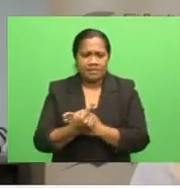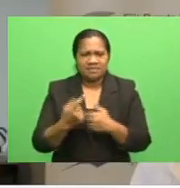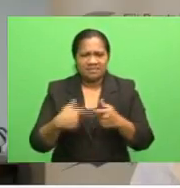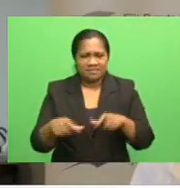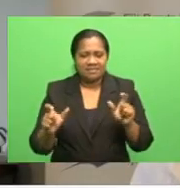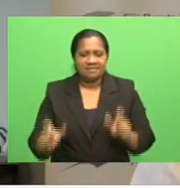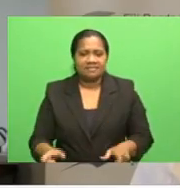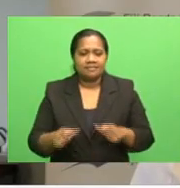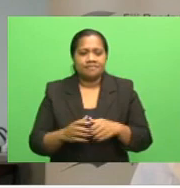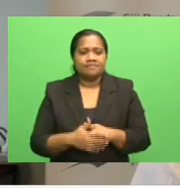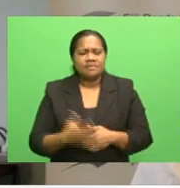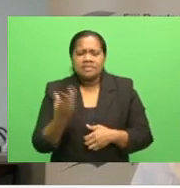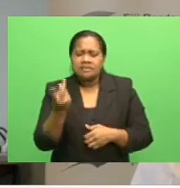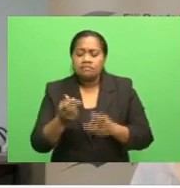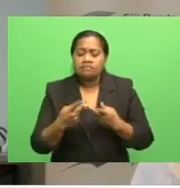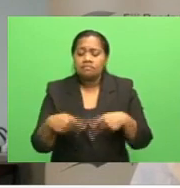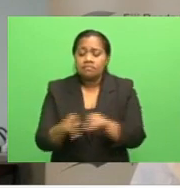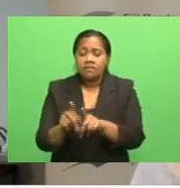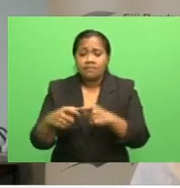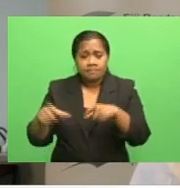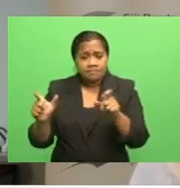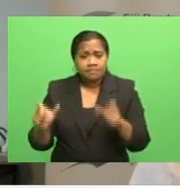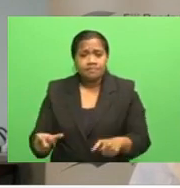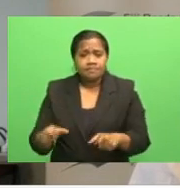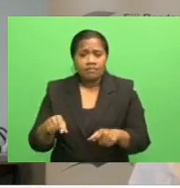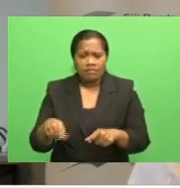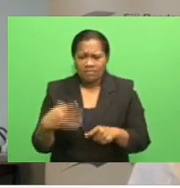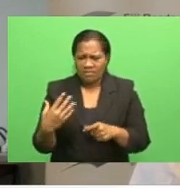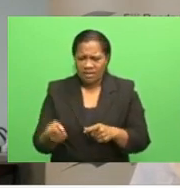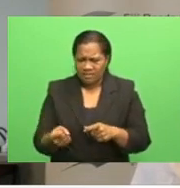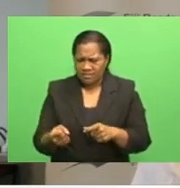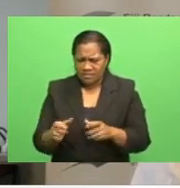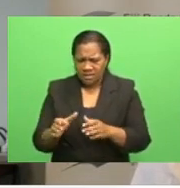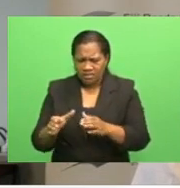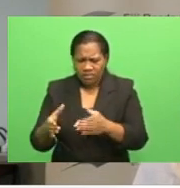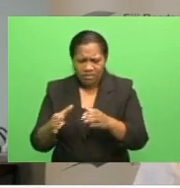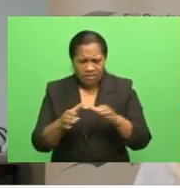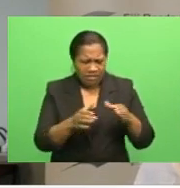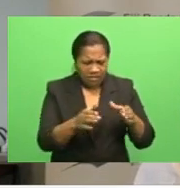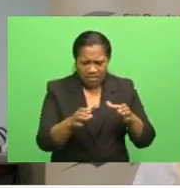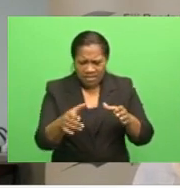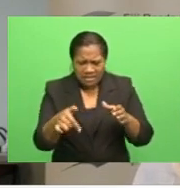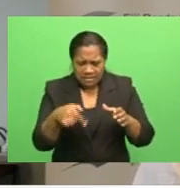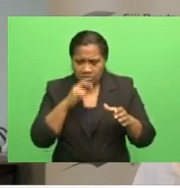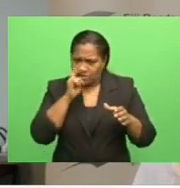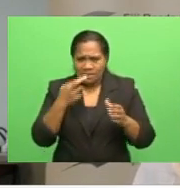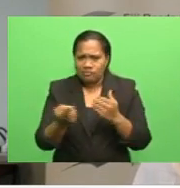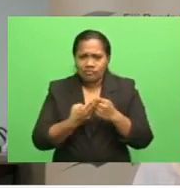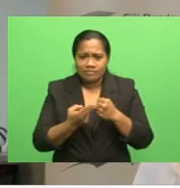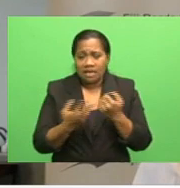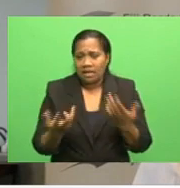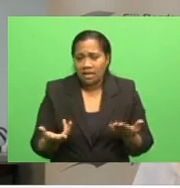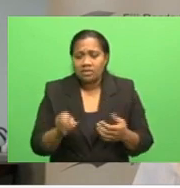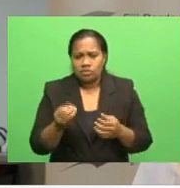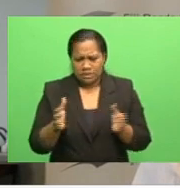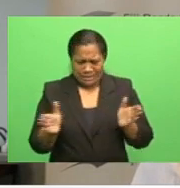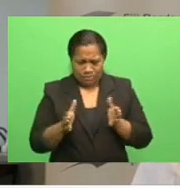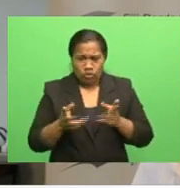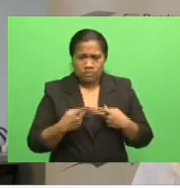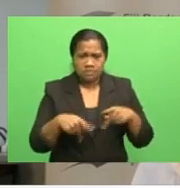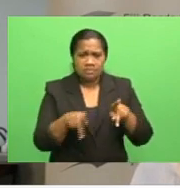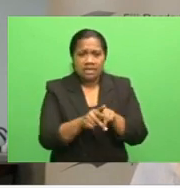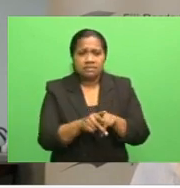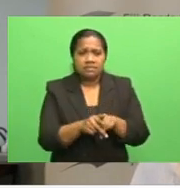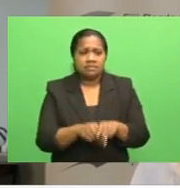areas of the city where potholes cluster in groups and you can't repair them anymore. And they're in small areas and they don't warrant full rehab